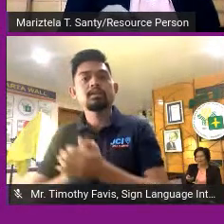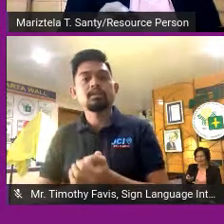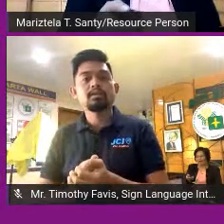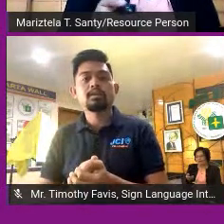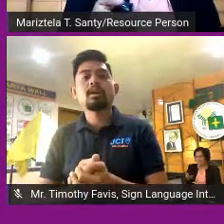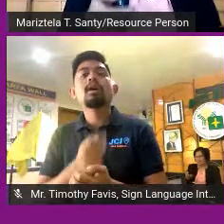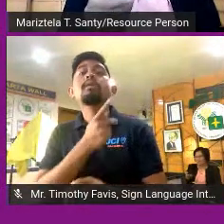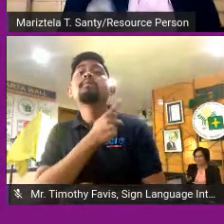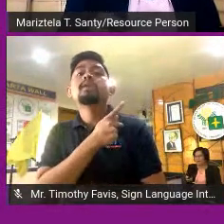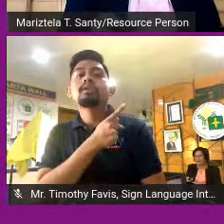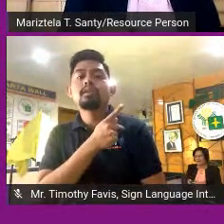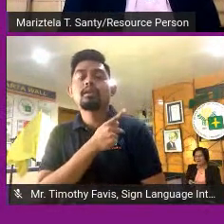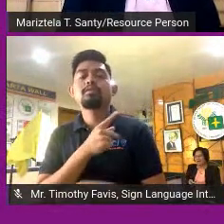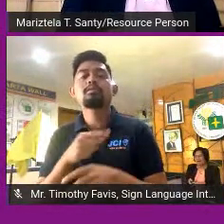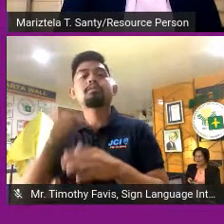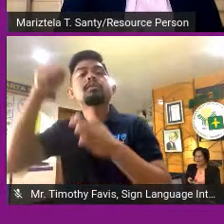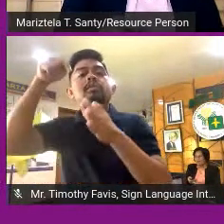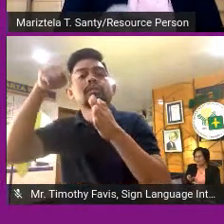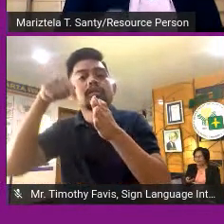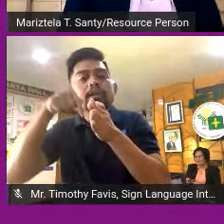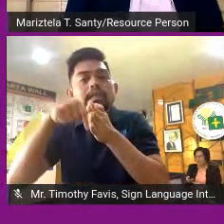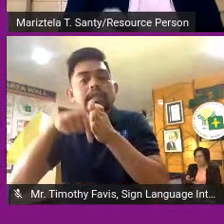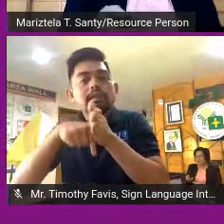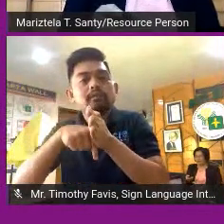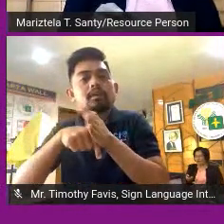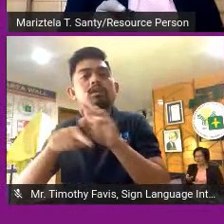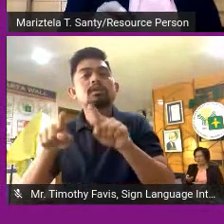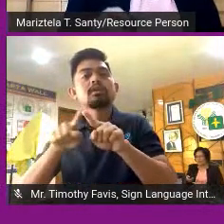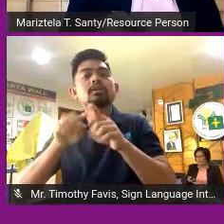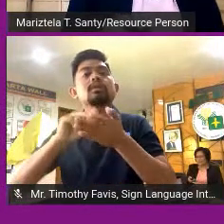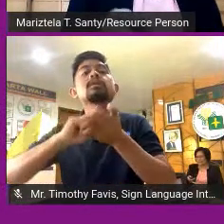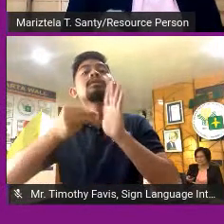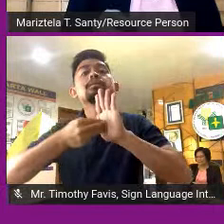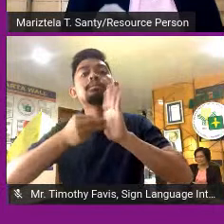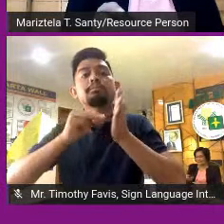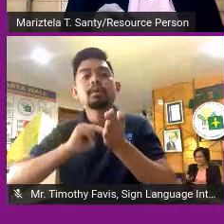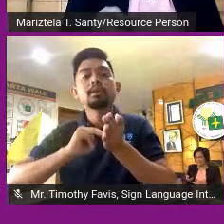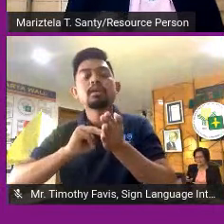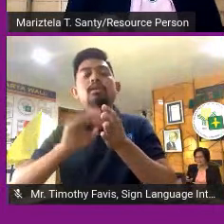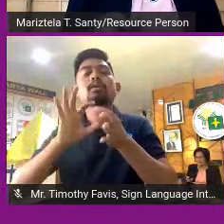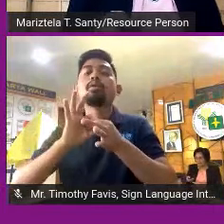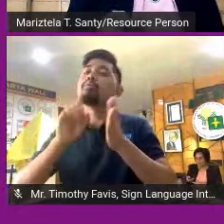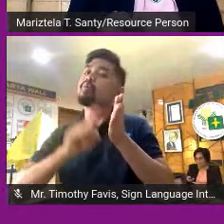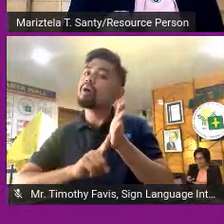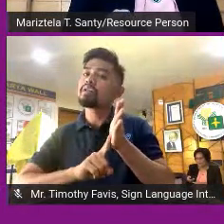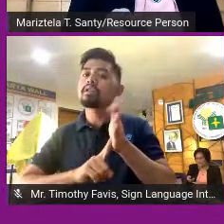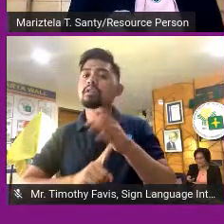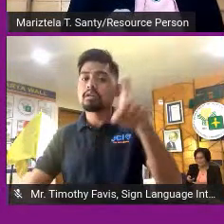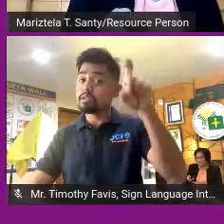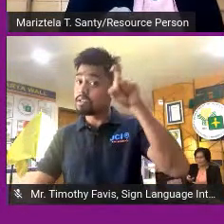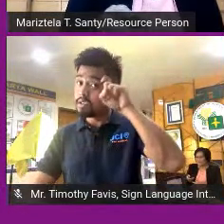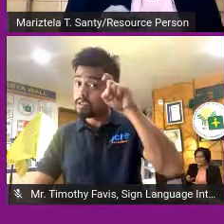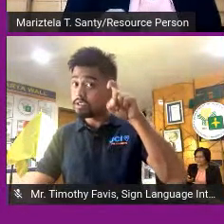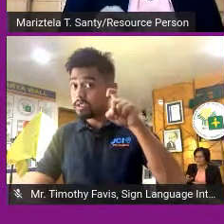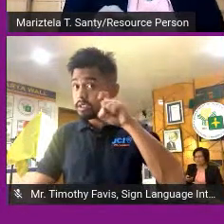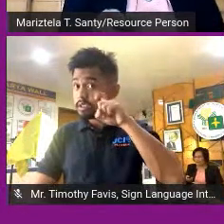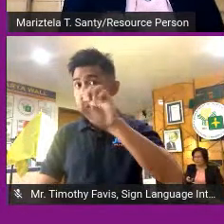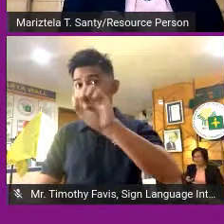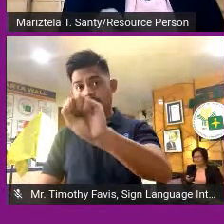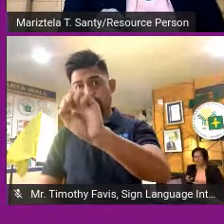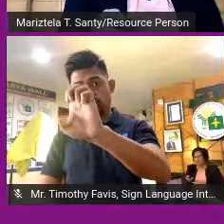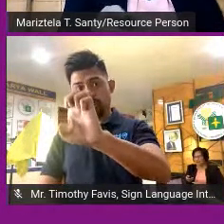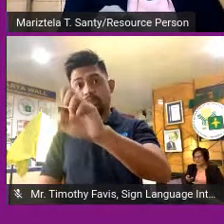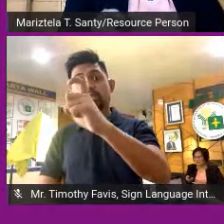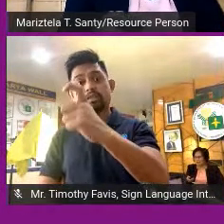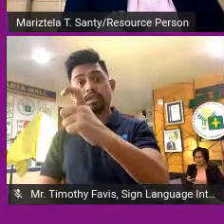have a deeper differentiation of what sex and gender. These are some